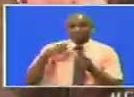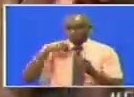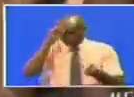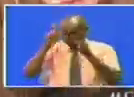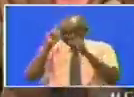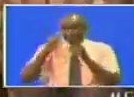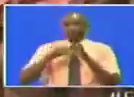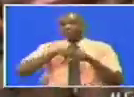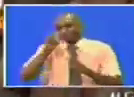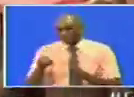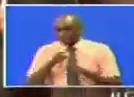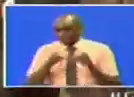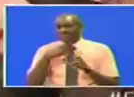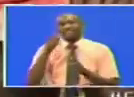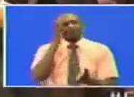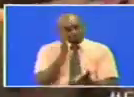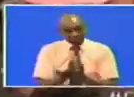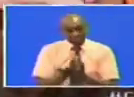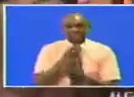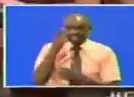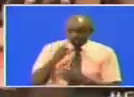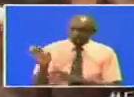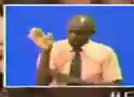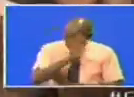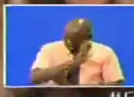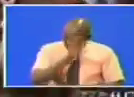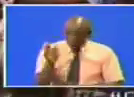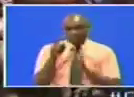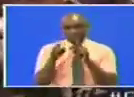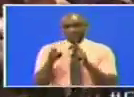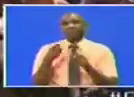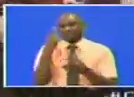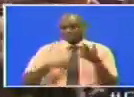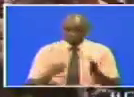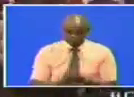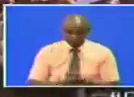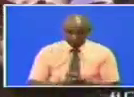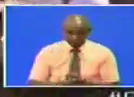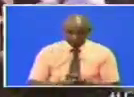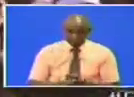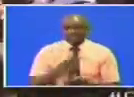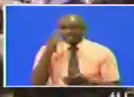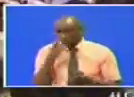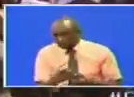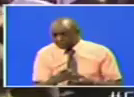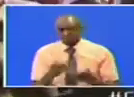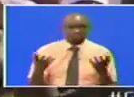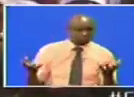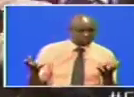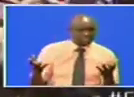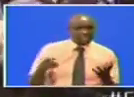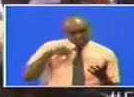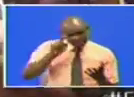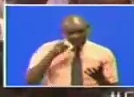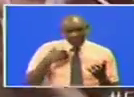The biggest question marks having been laid upon Wiper leader Kalonzo Musyoka. And in mystifying speaking protocol that kept